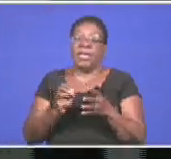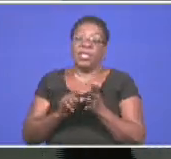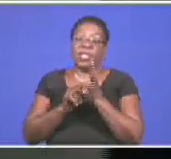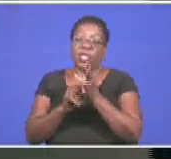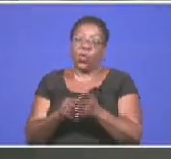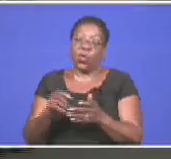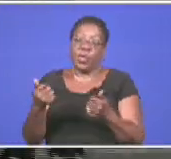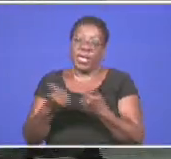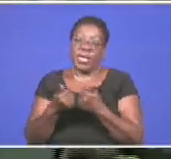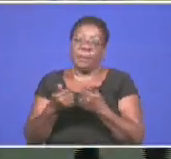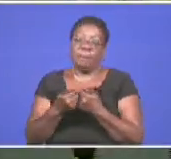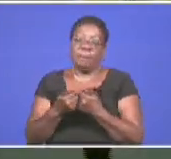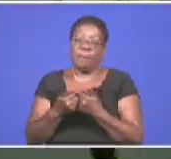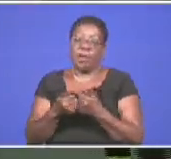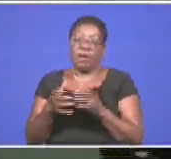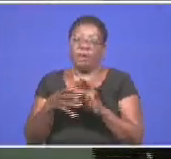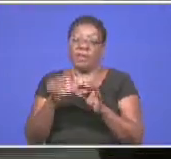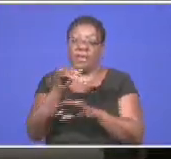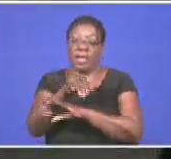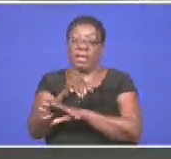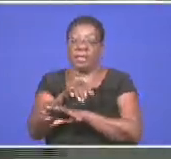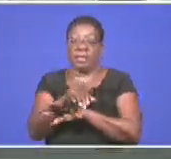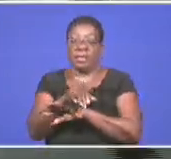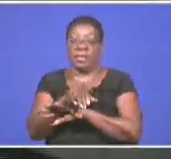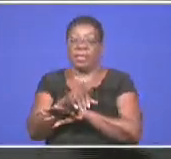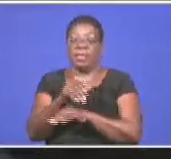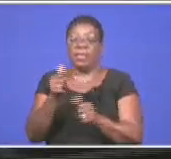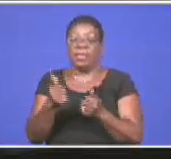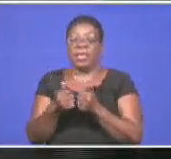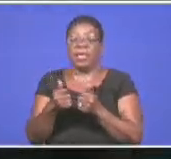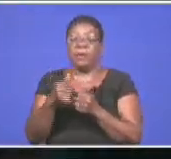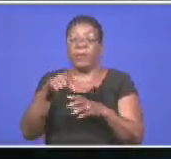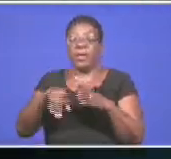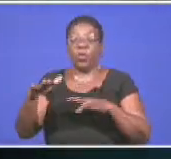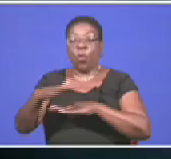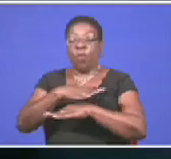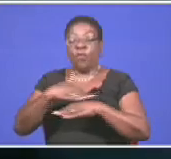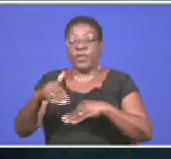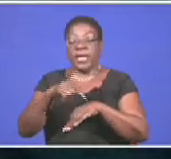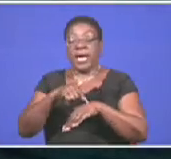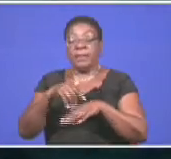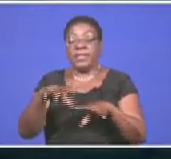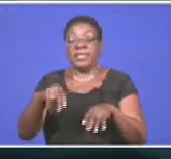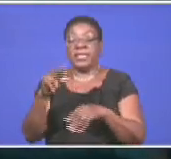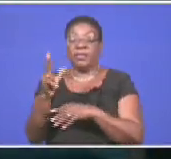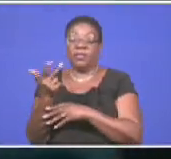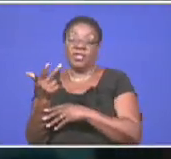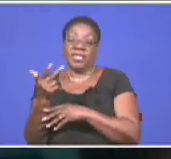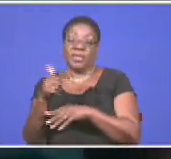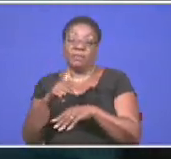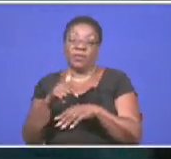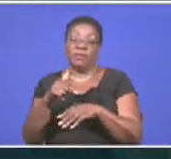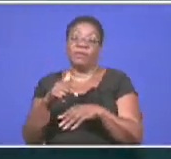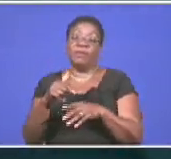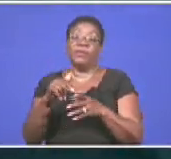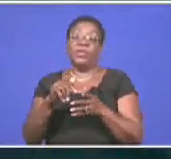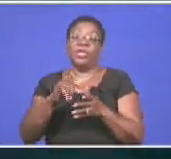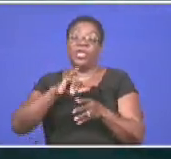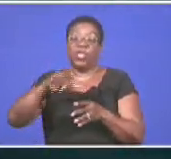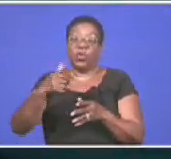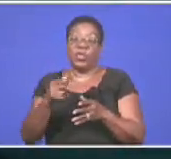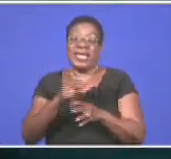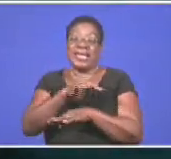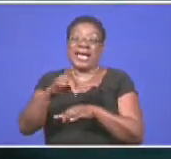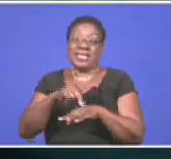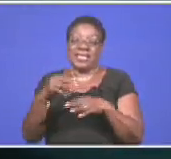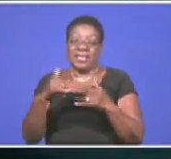the night, it was a replay of the junior boys matchup. This game went into overtime. It took 13 points from junior national team player Chester